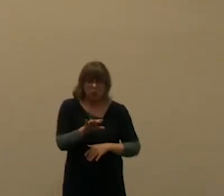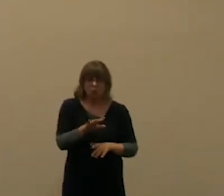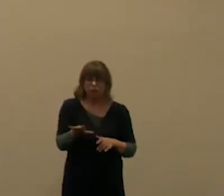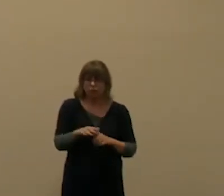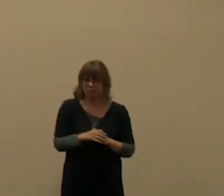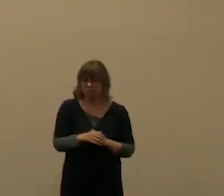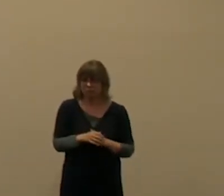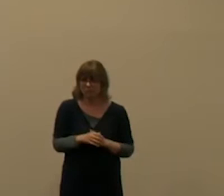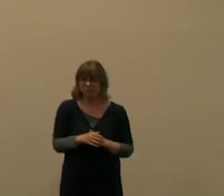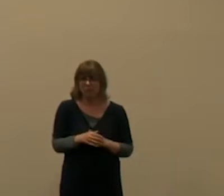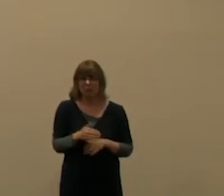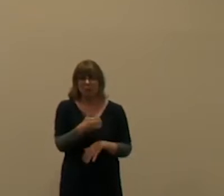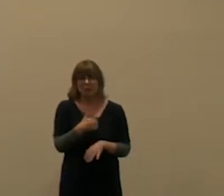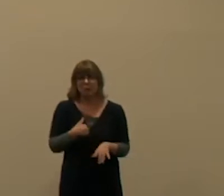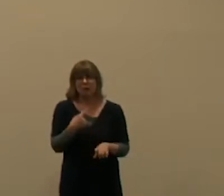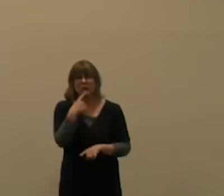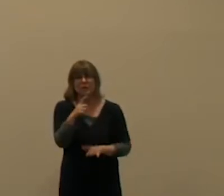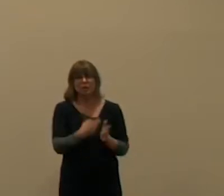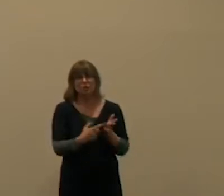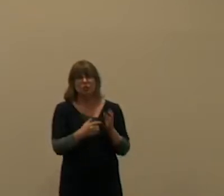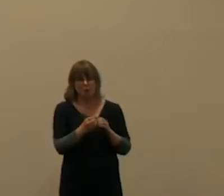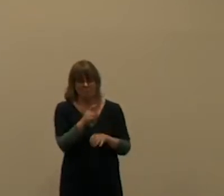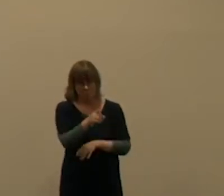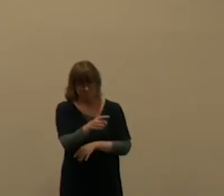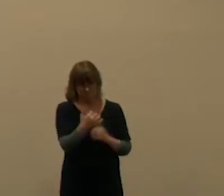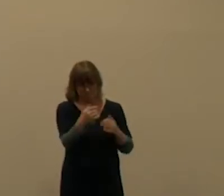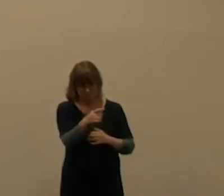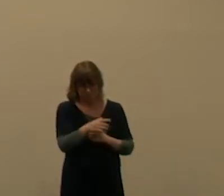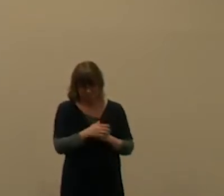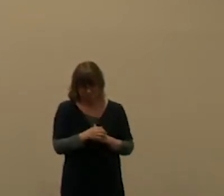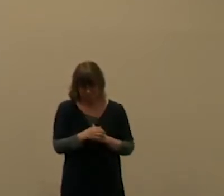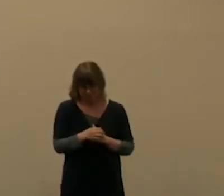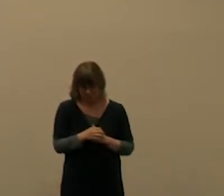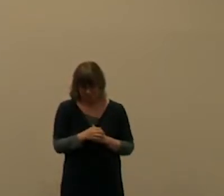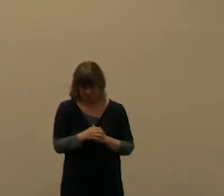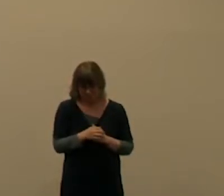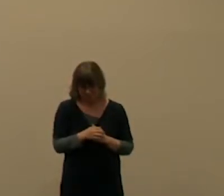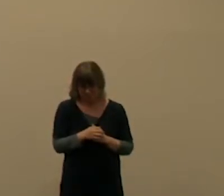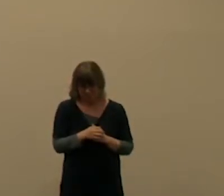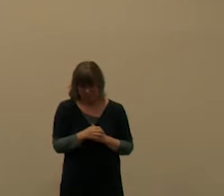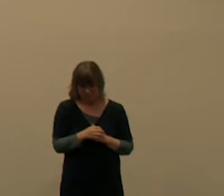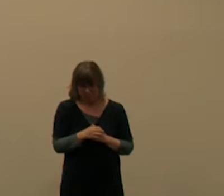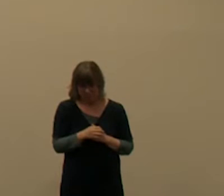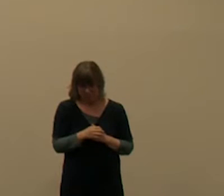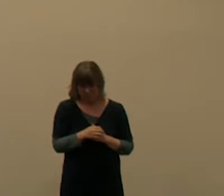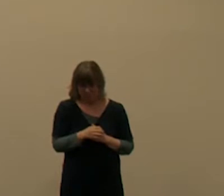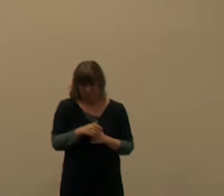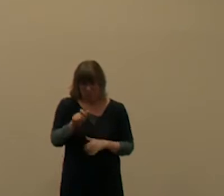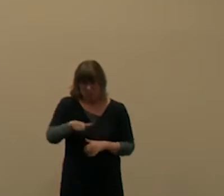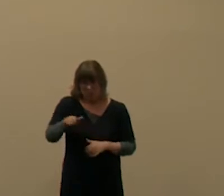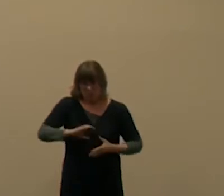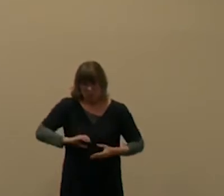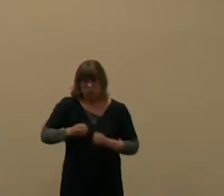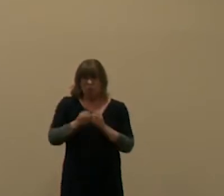Rob this morning as well, thank you, Rob, for being here, is for people who are creating lots